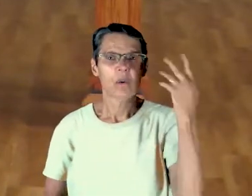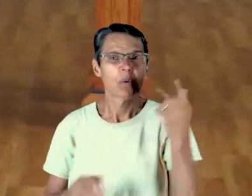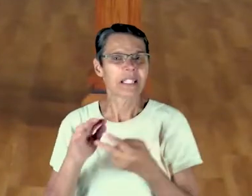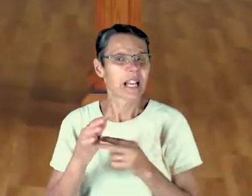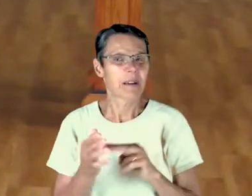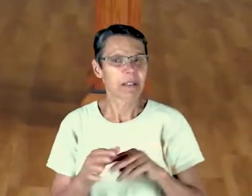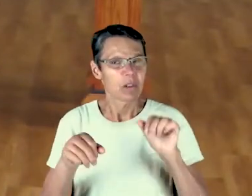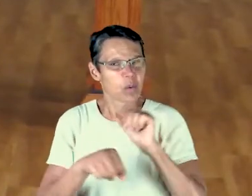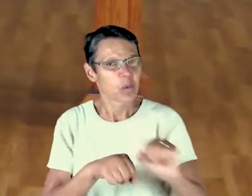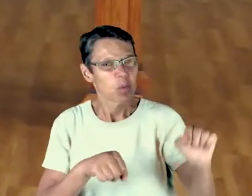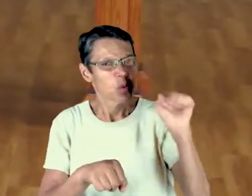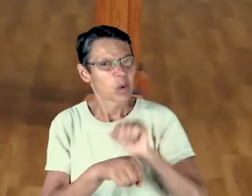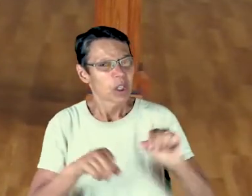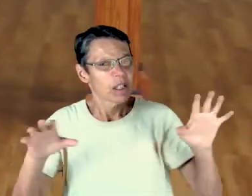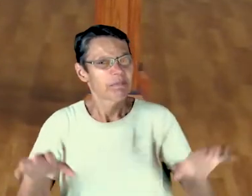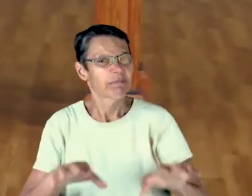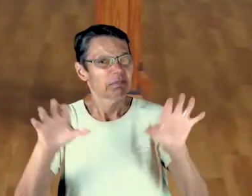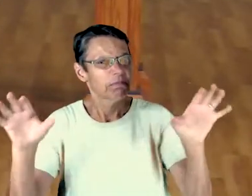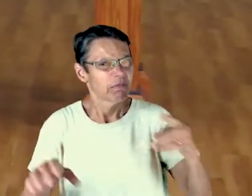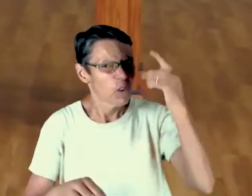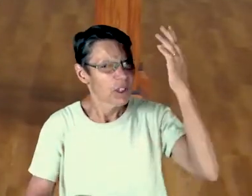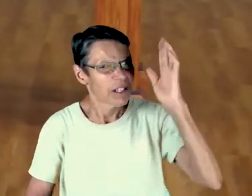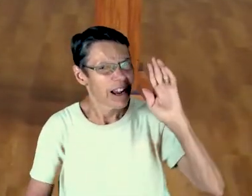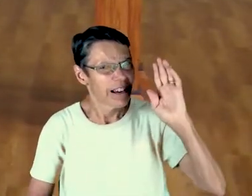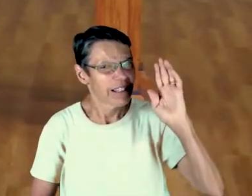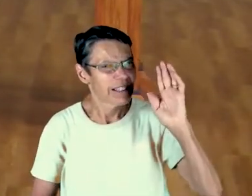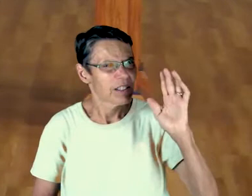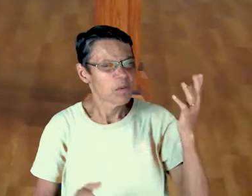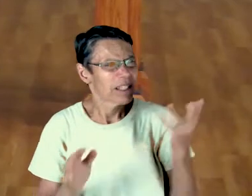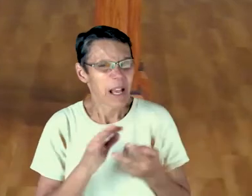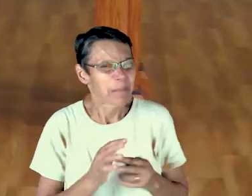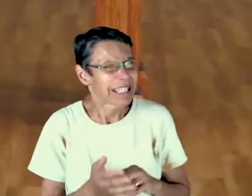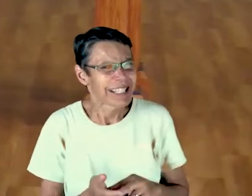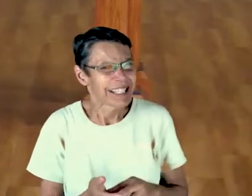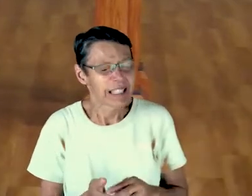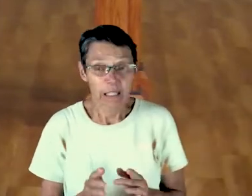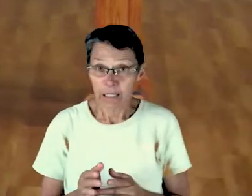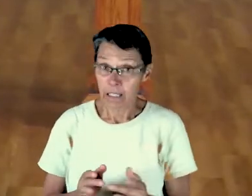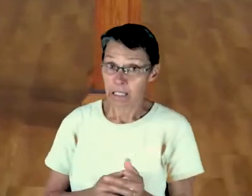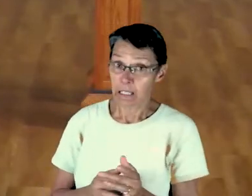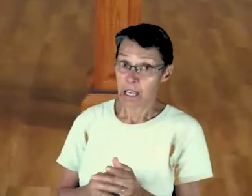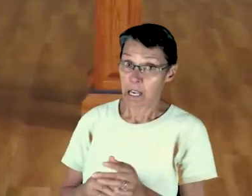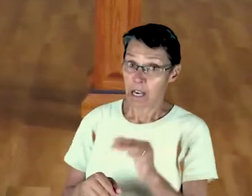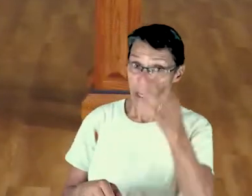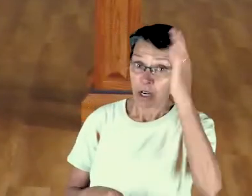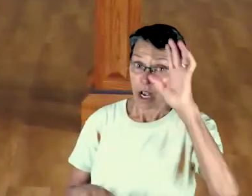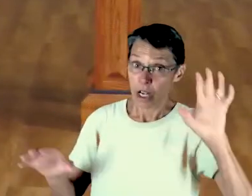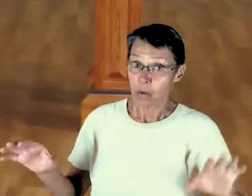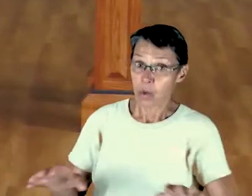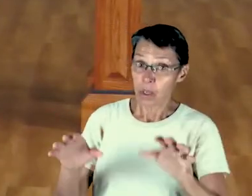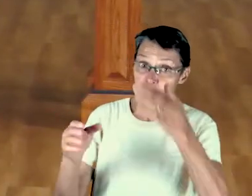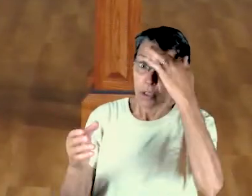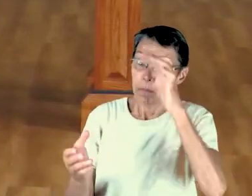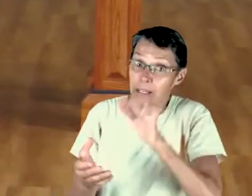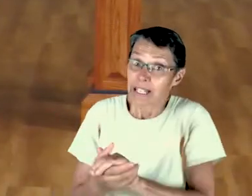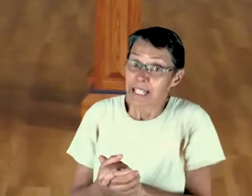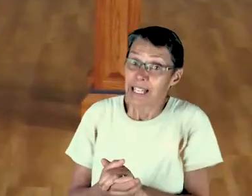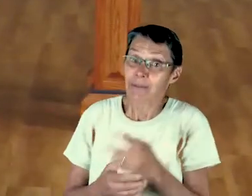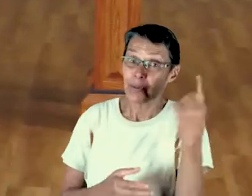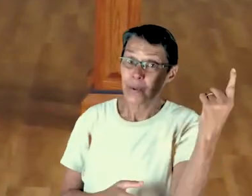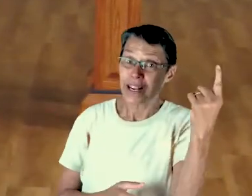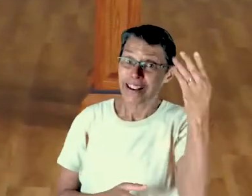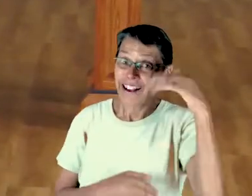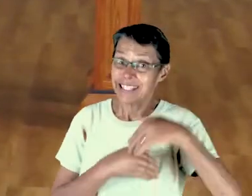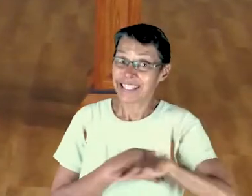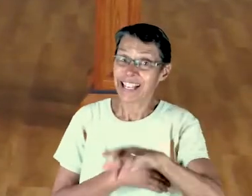the works of God? And Jesus says the work of God is to believe the one that God has